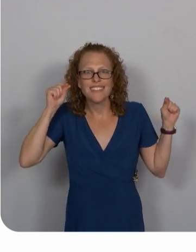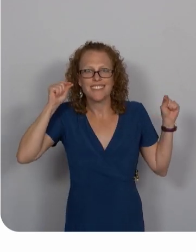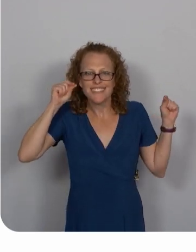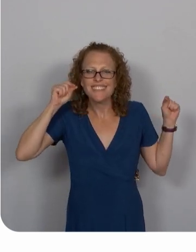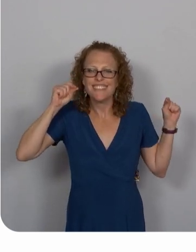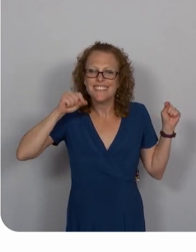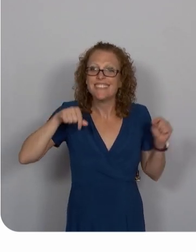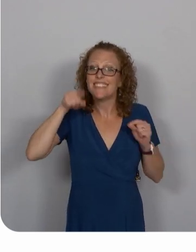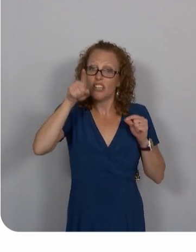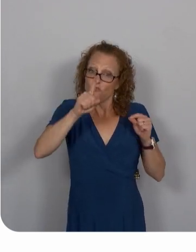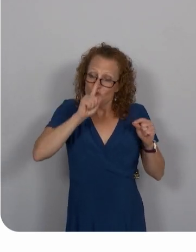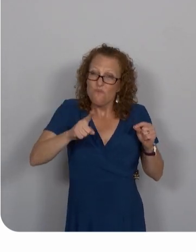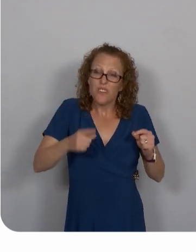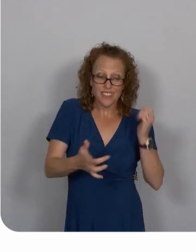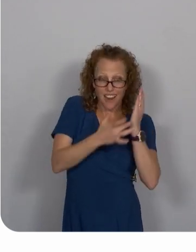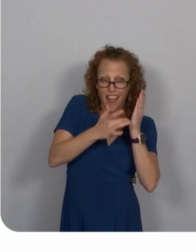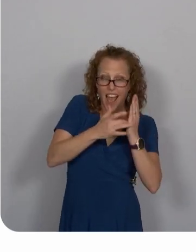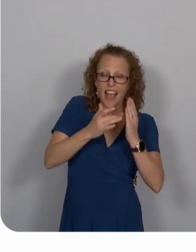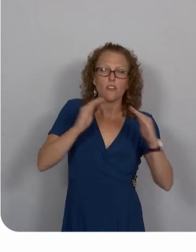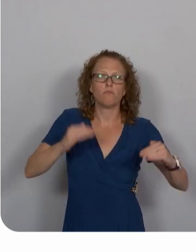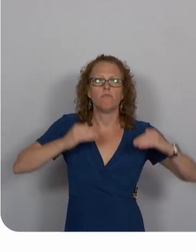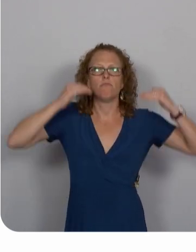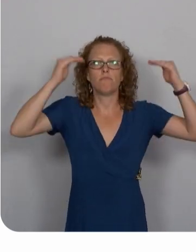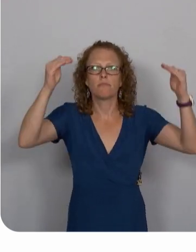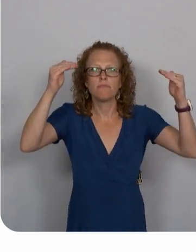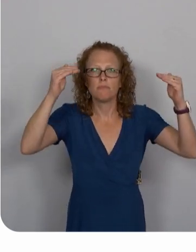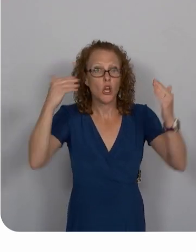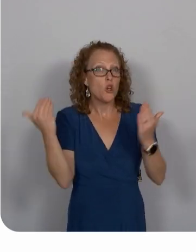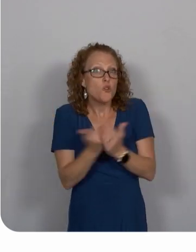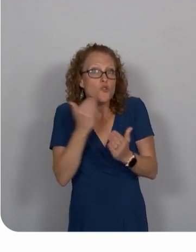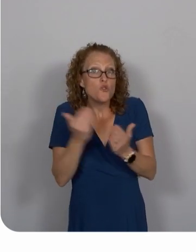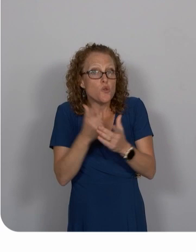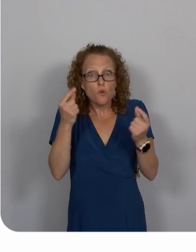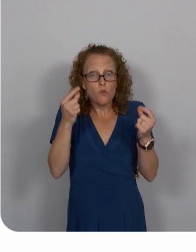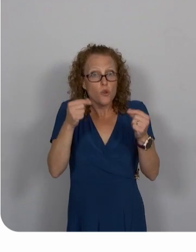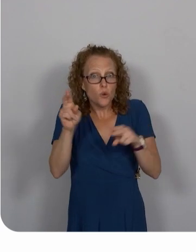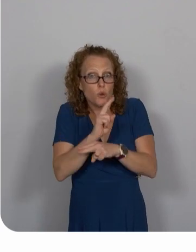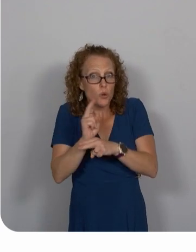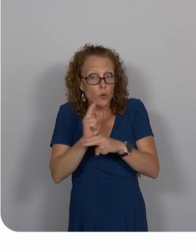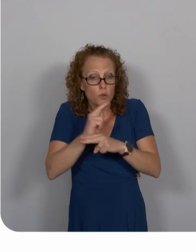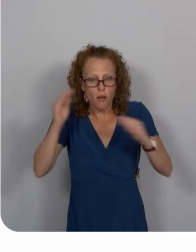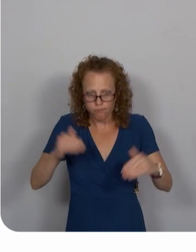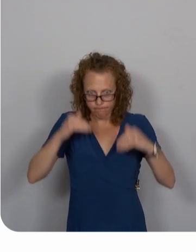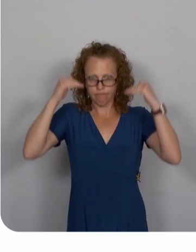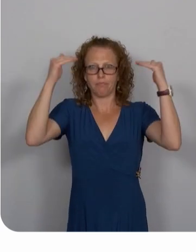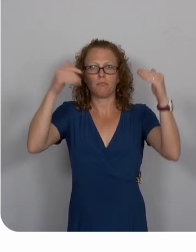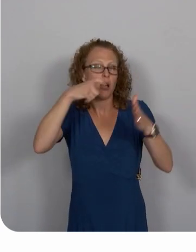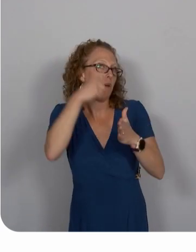tech and new features, and the price still starts at